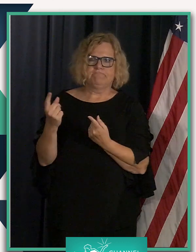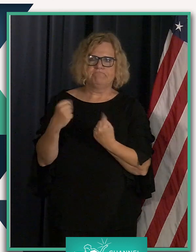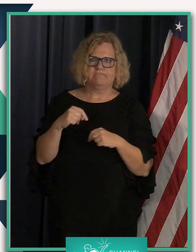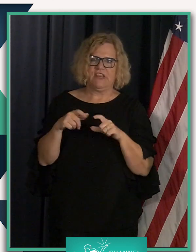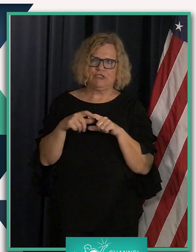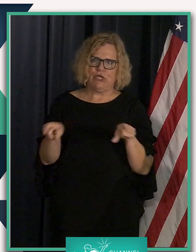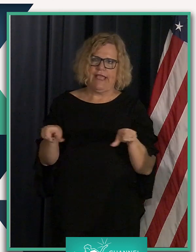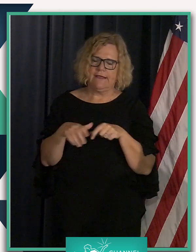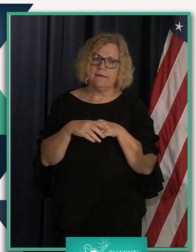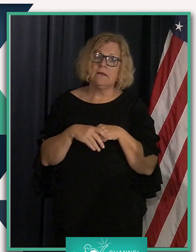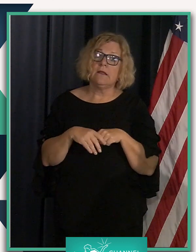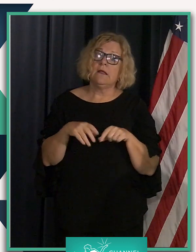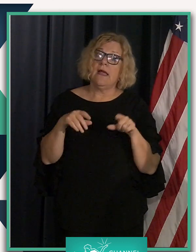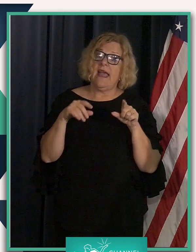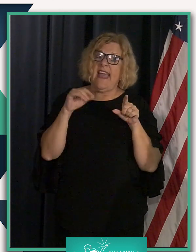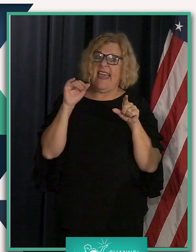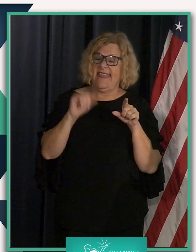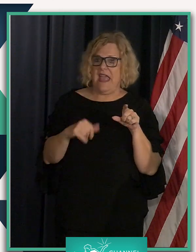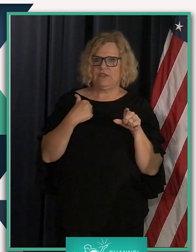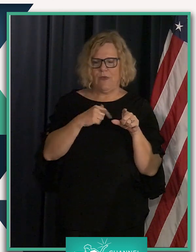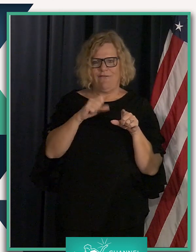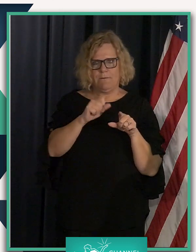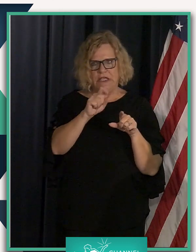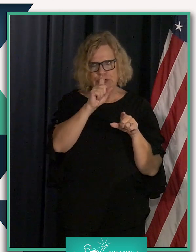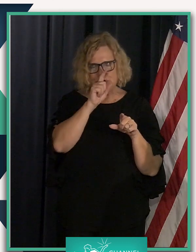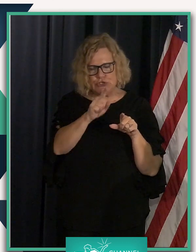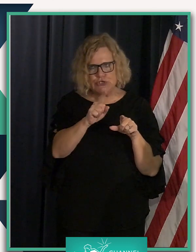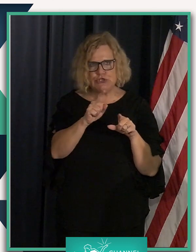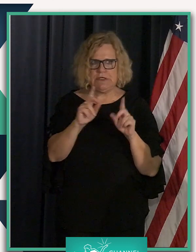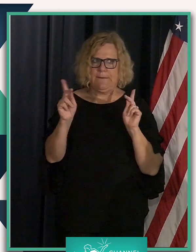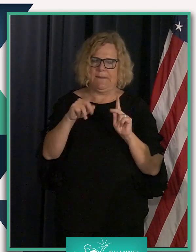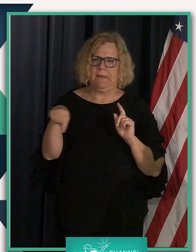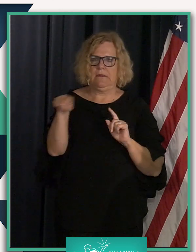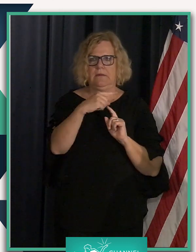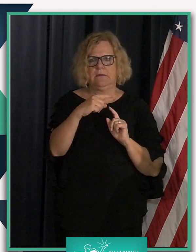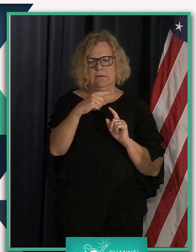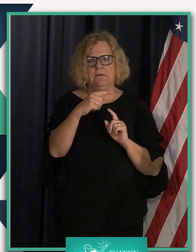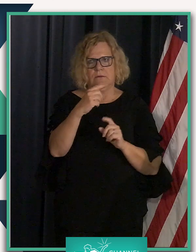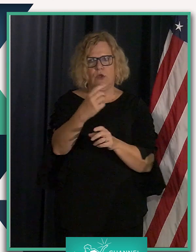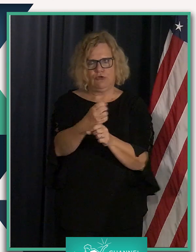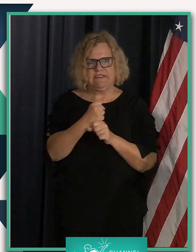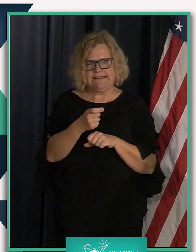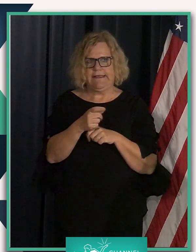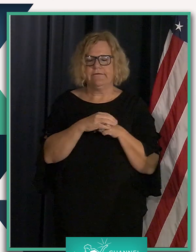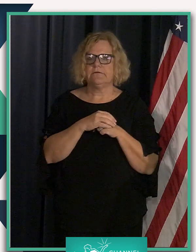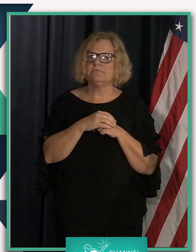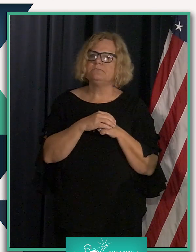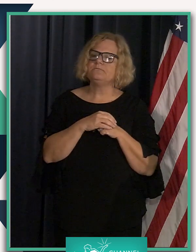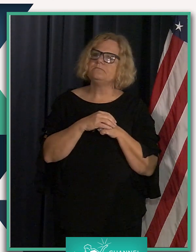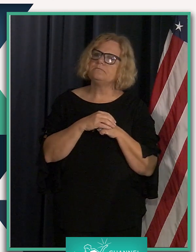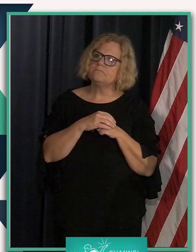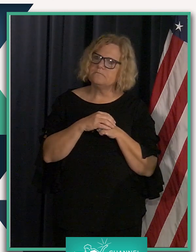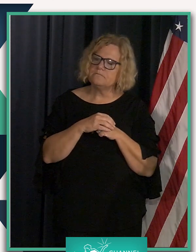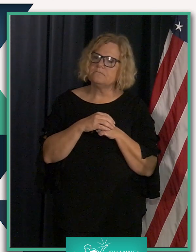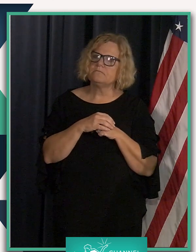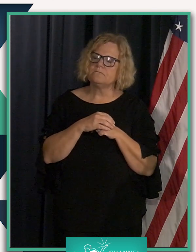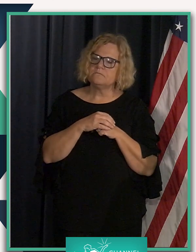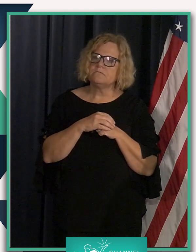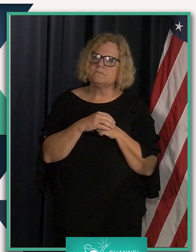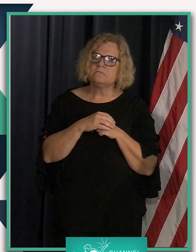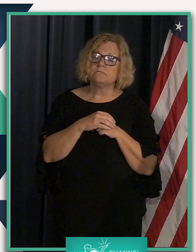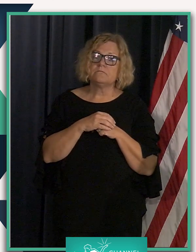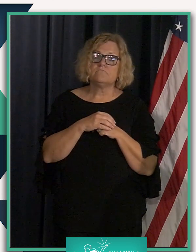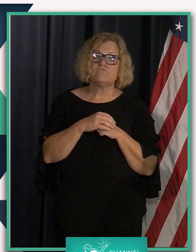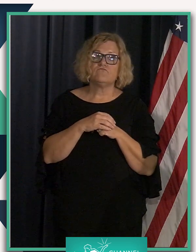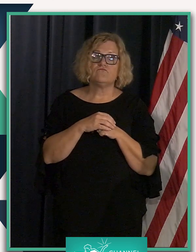check. This is what we need to make sure our residents receive. Now, you don't need